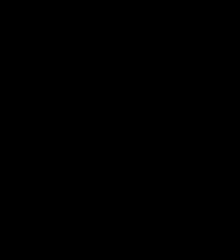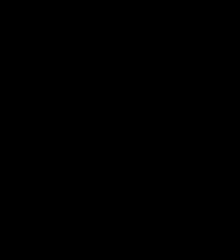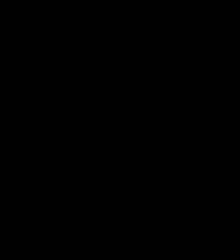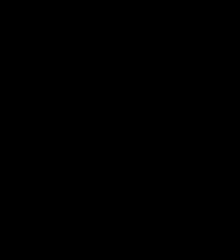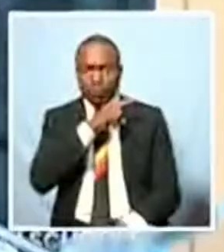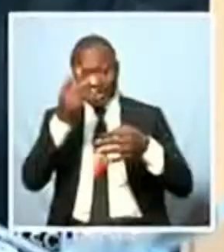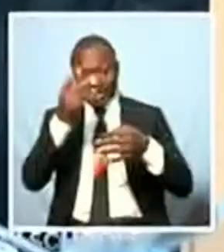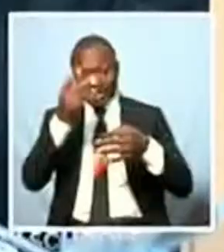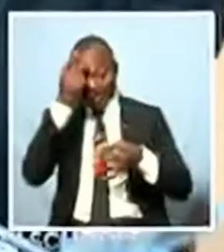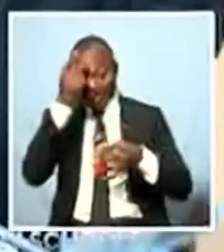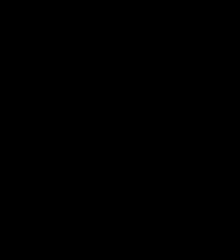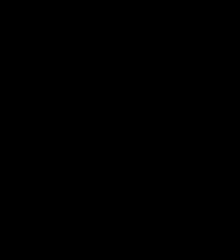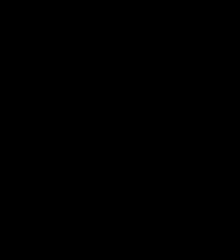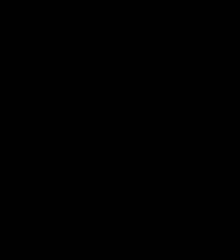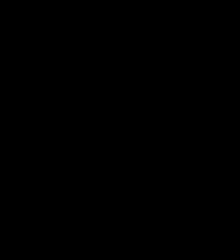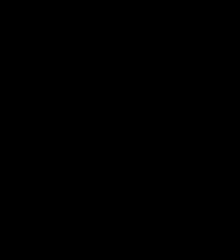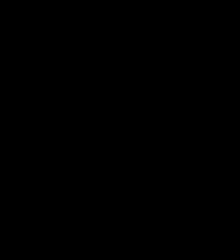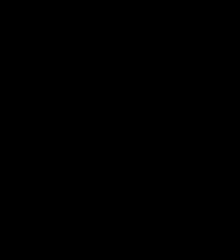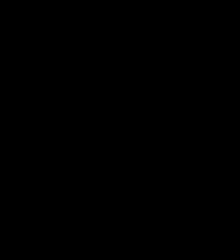Parents who are not trained